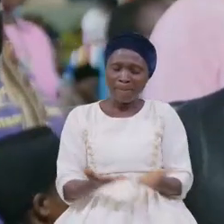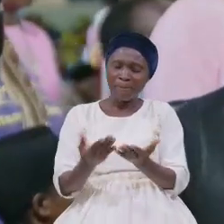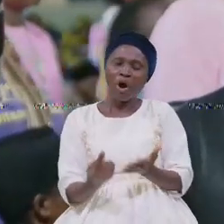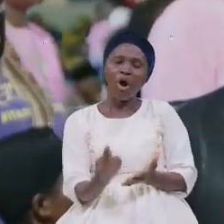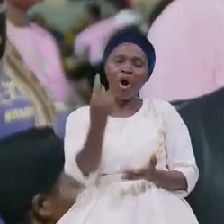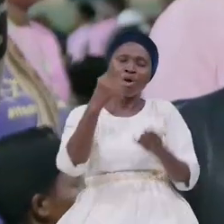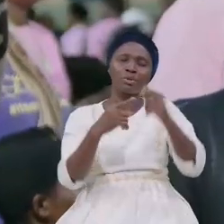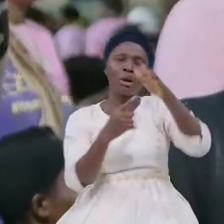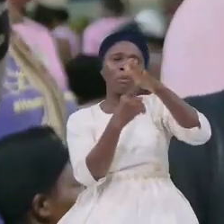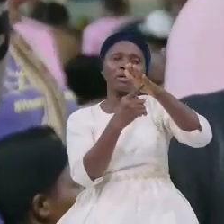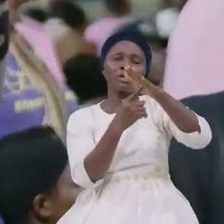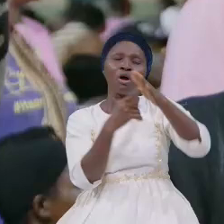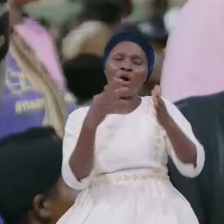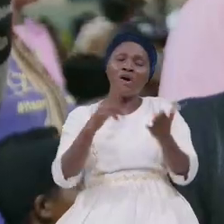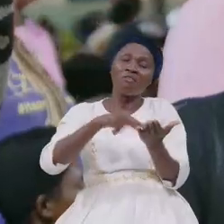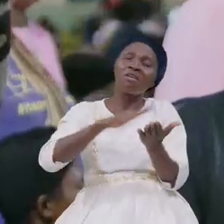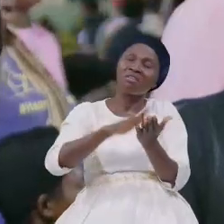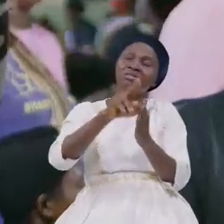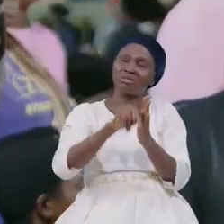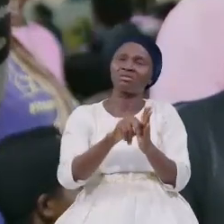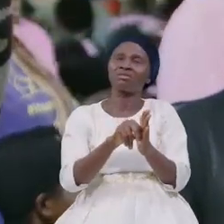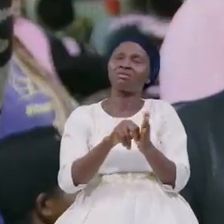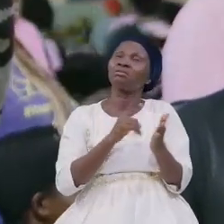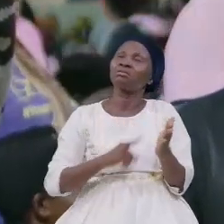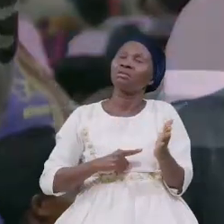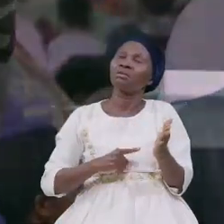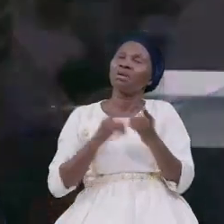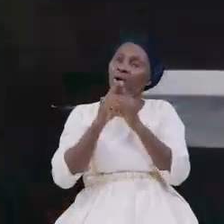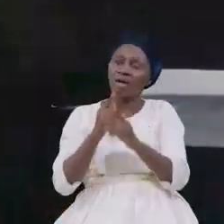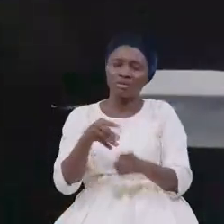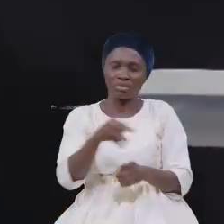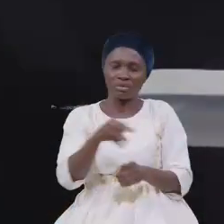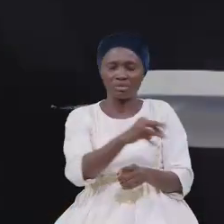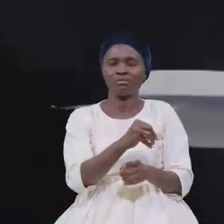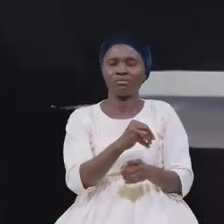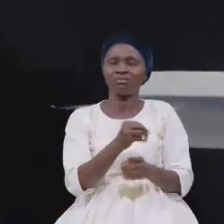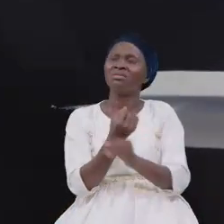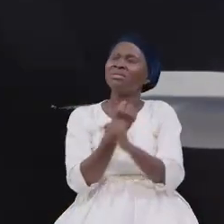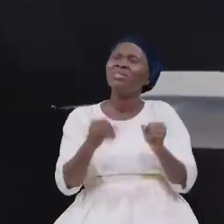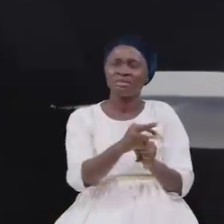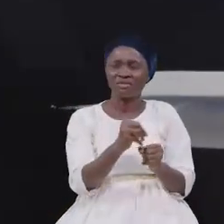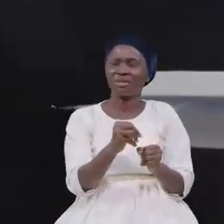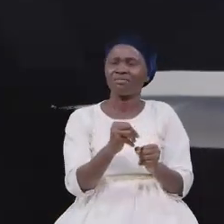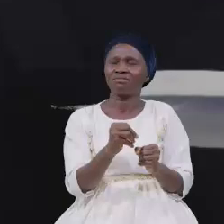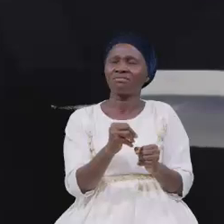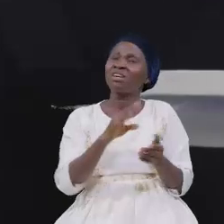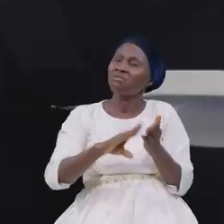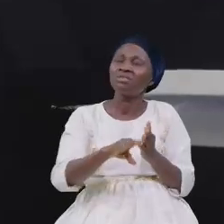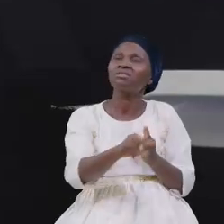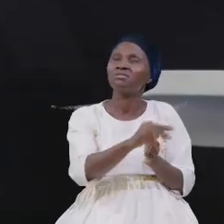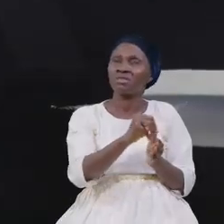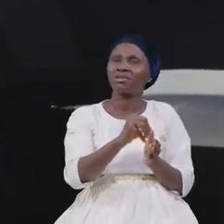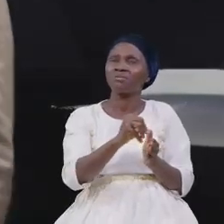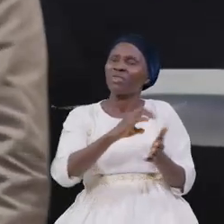Lord, answer their prayers. Save them. Forgive them. Blot out all